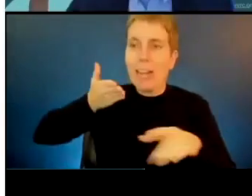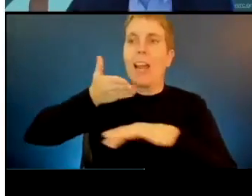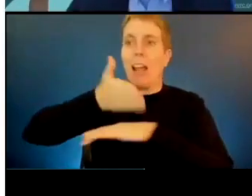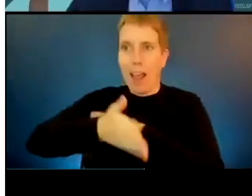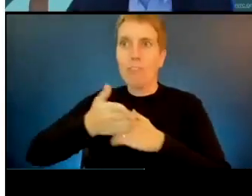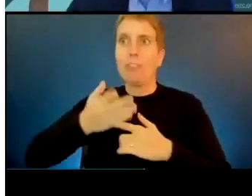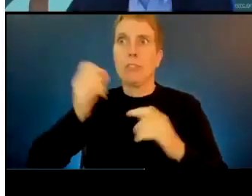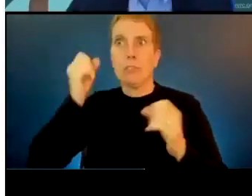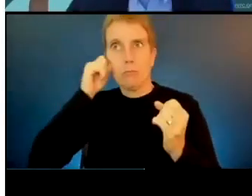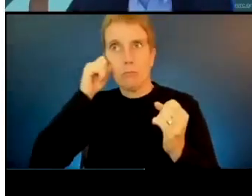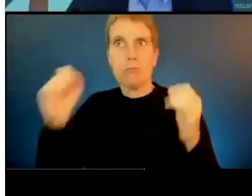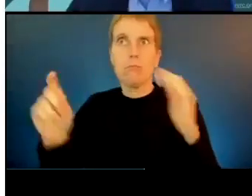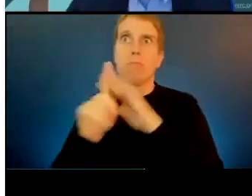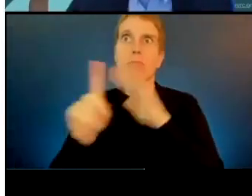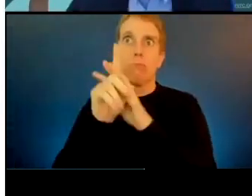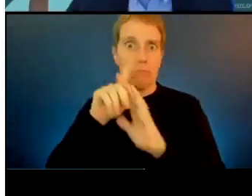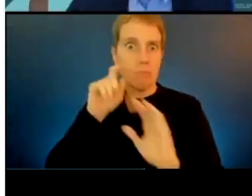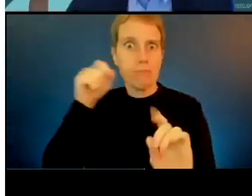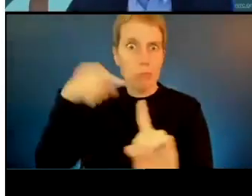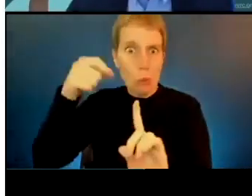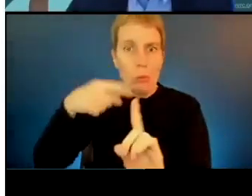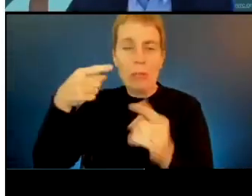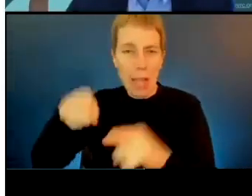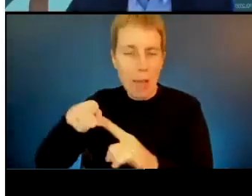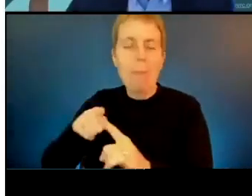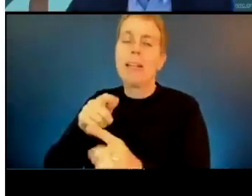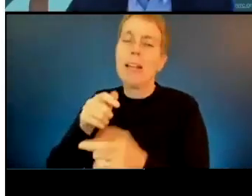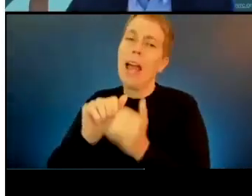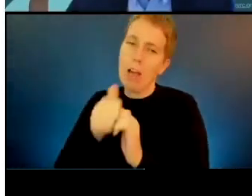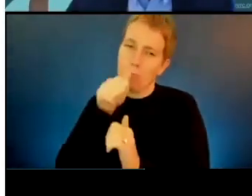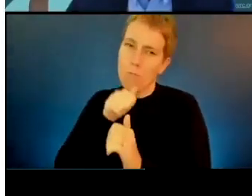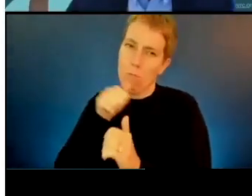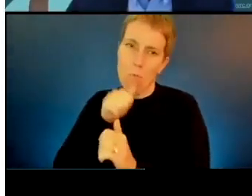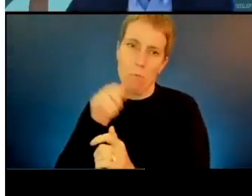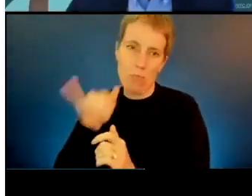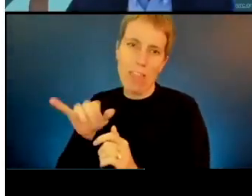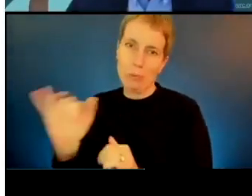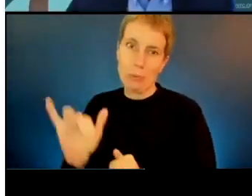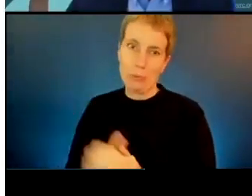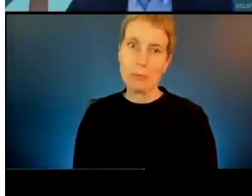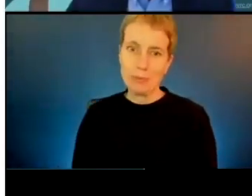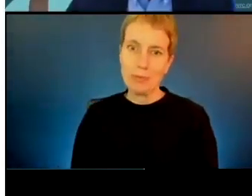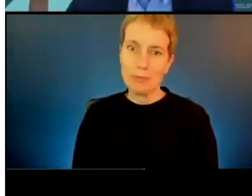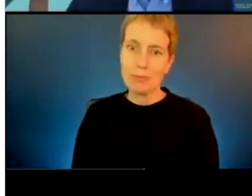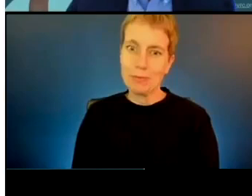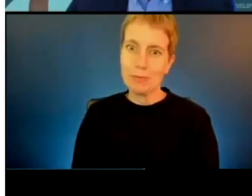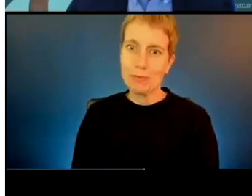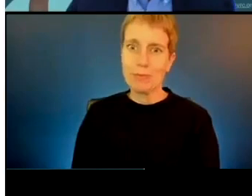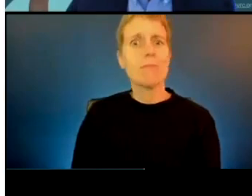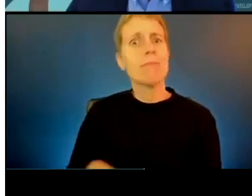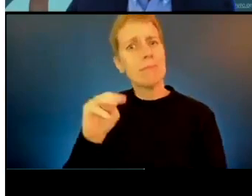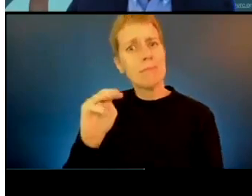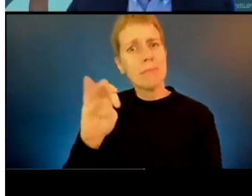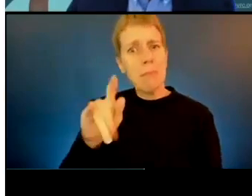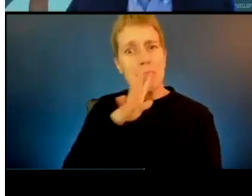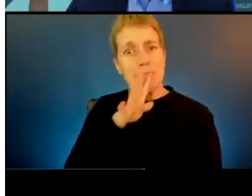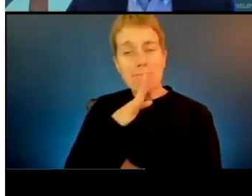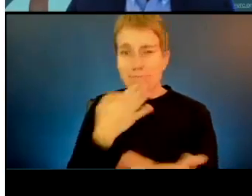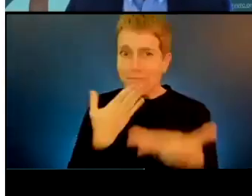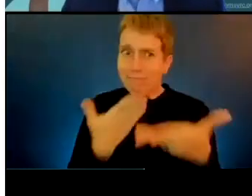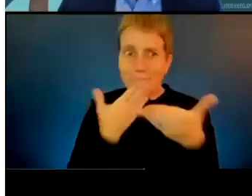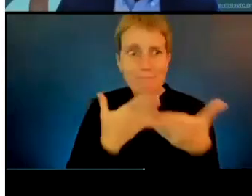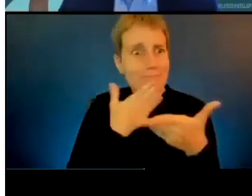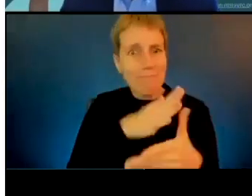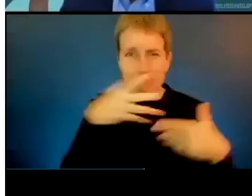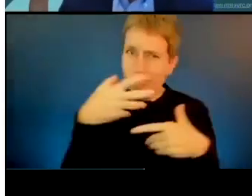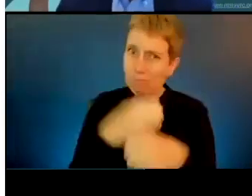Thank you so much, Angie. And thanks to all of you for those takeaways, summarizing all that great information you provided. So the